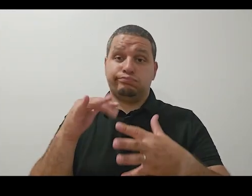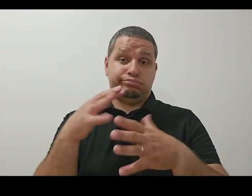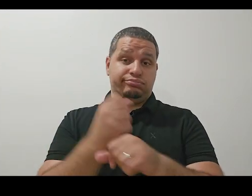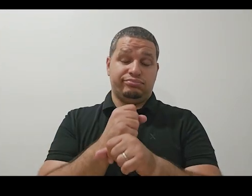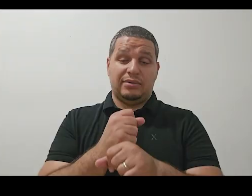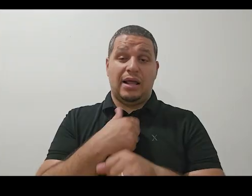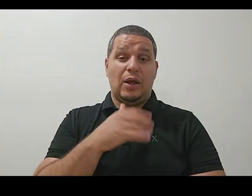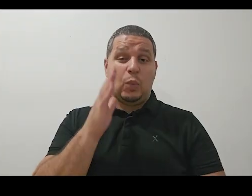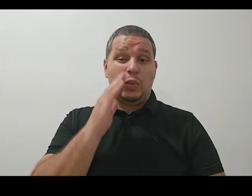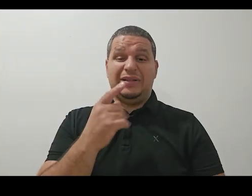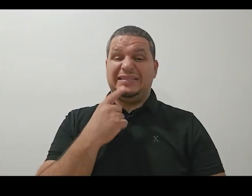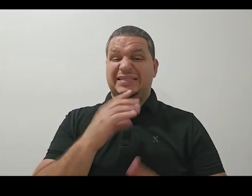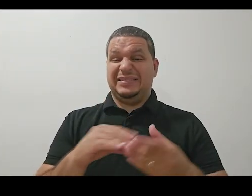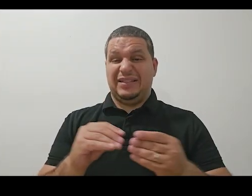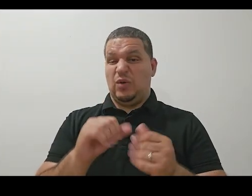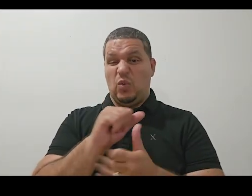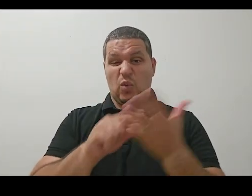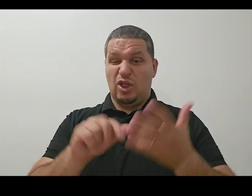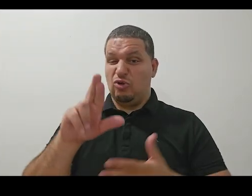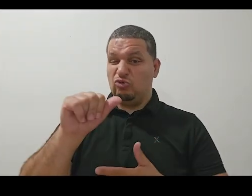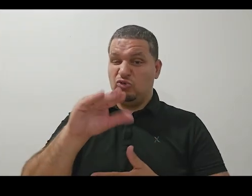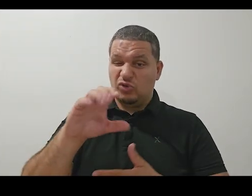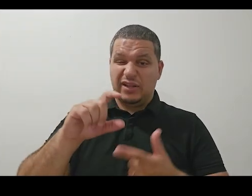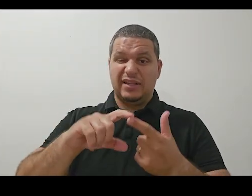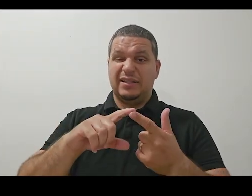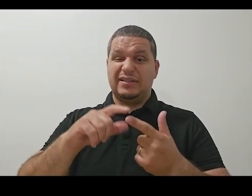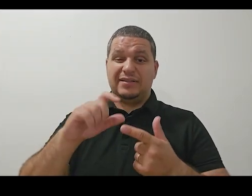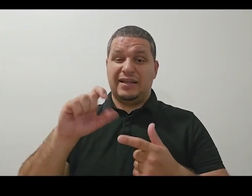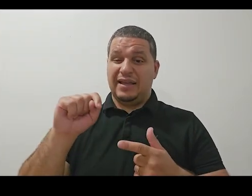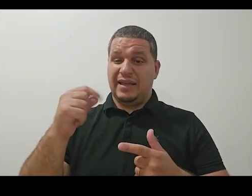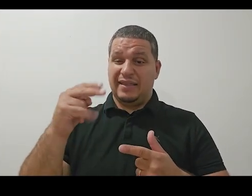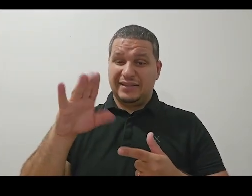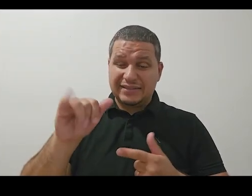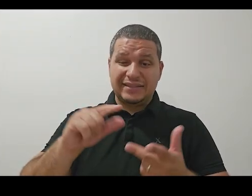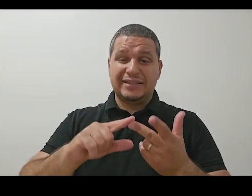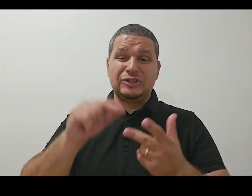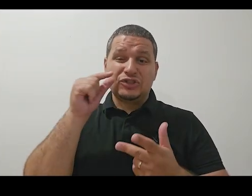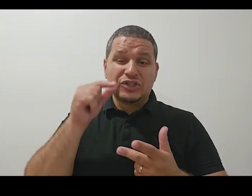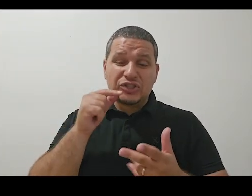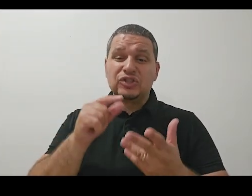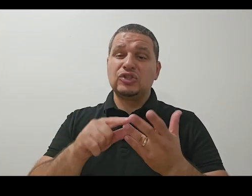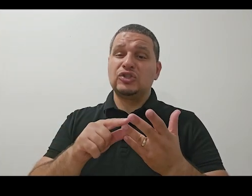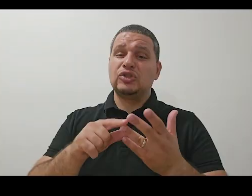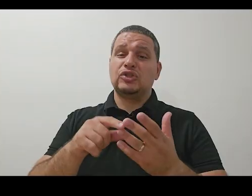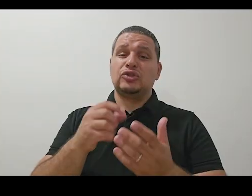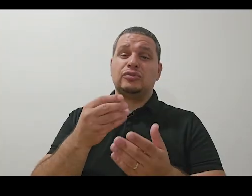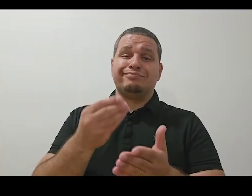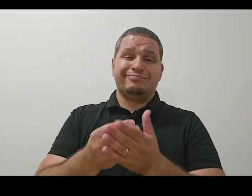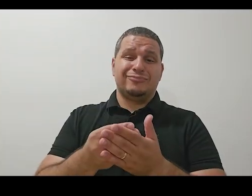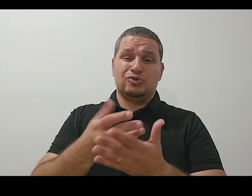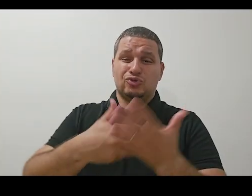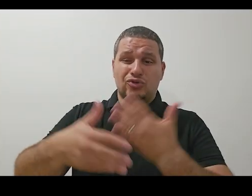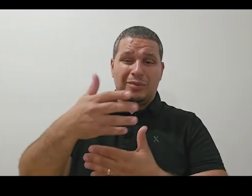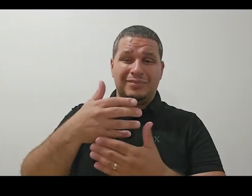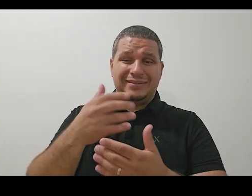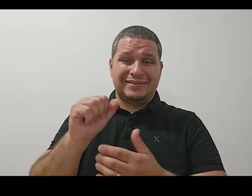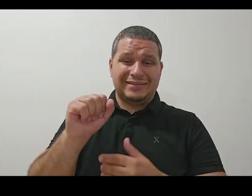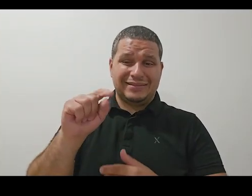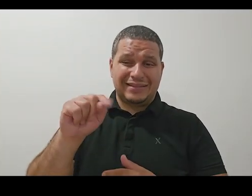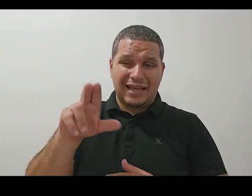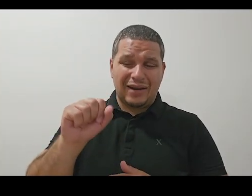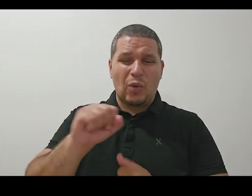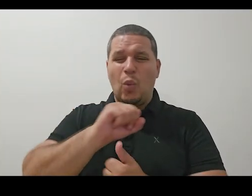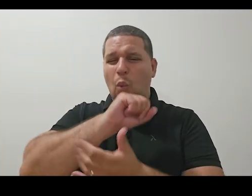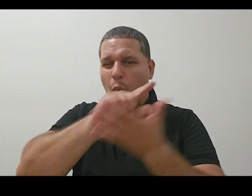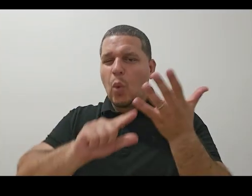I would say all of these things: race, ethnicity, gender, and especially socioeconomic status. All of these things really, really make it